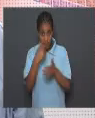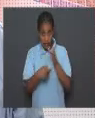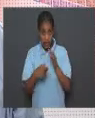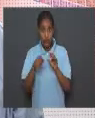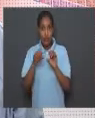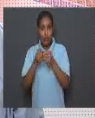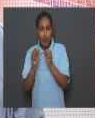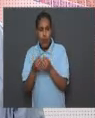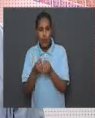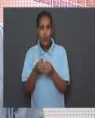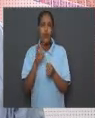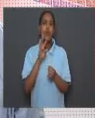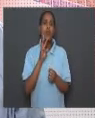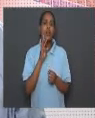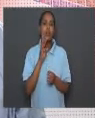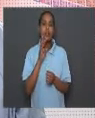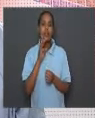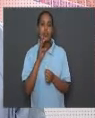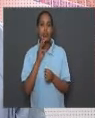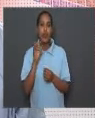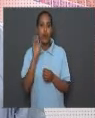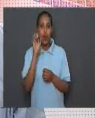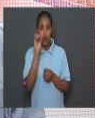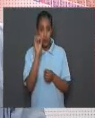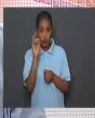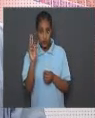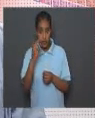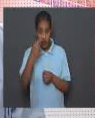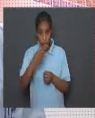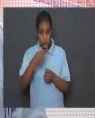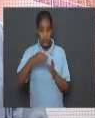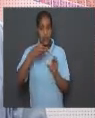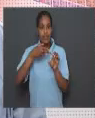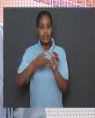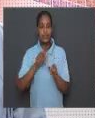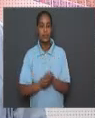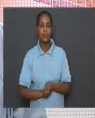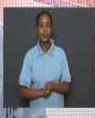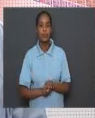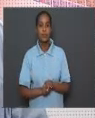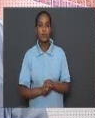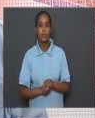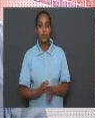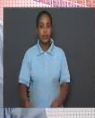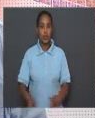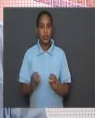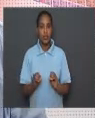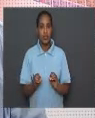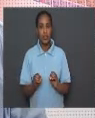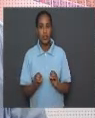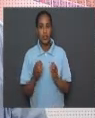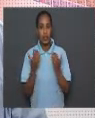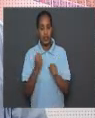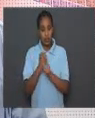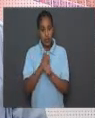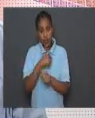the decomposition of water to oxygen and hydrogen gases. Students, let